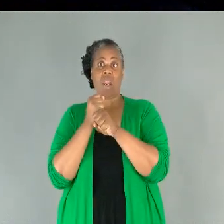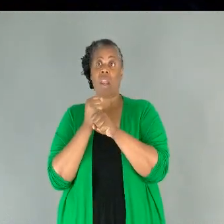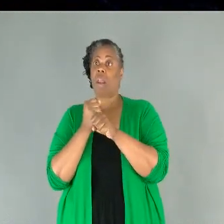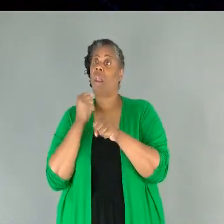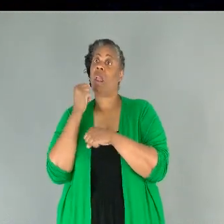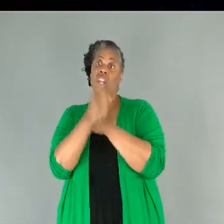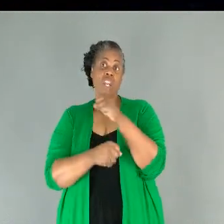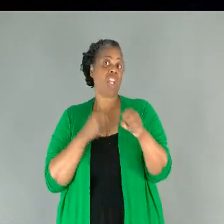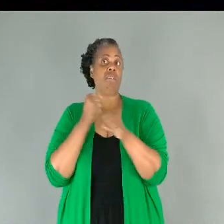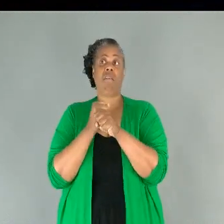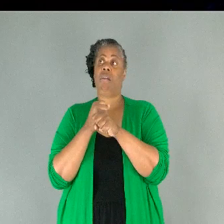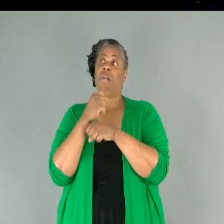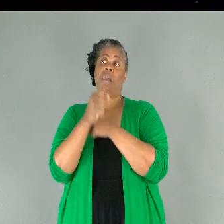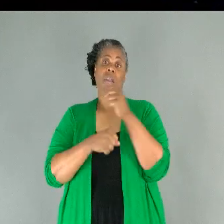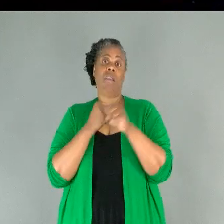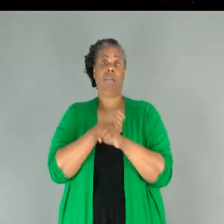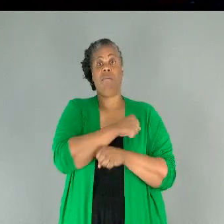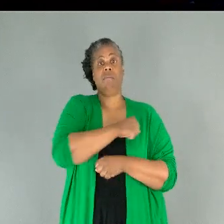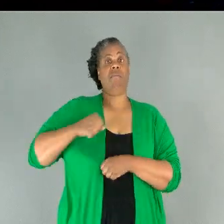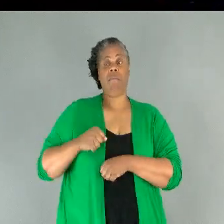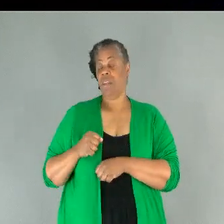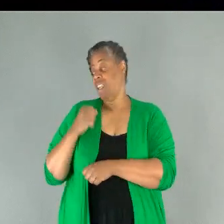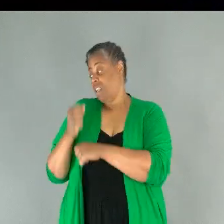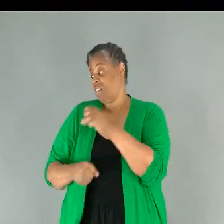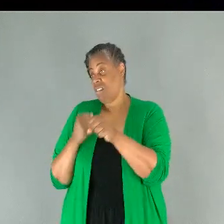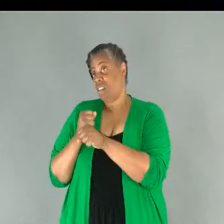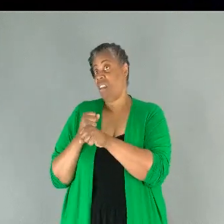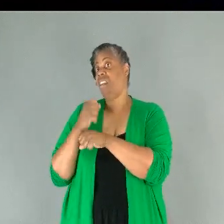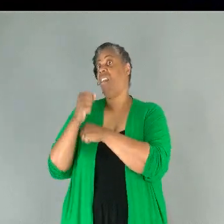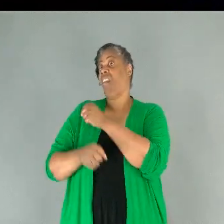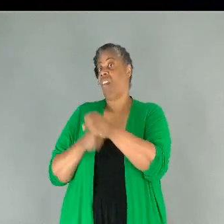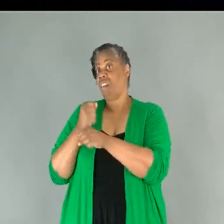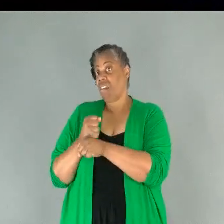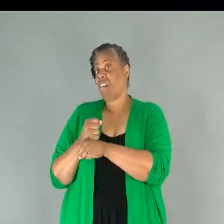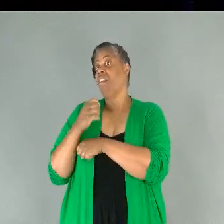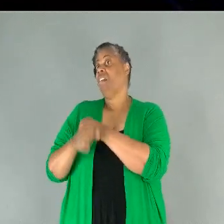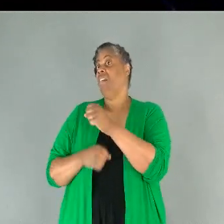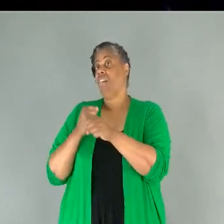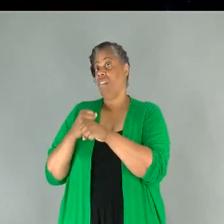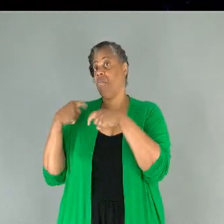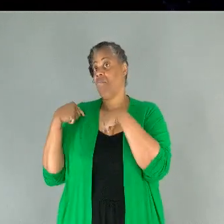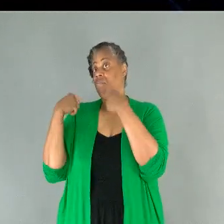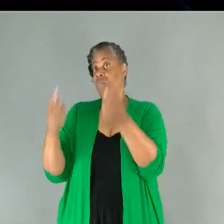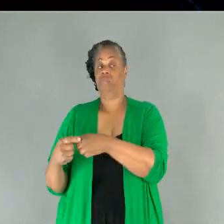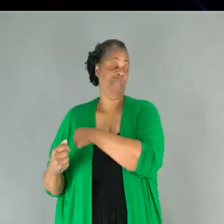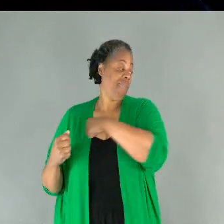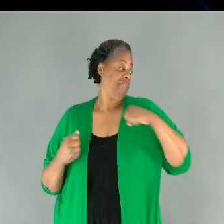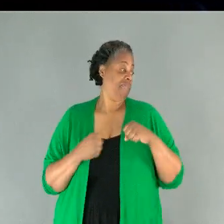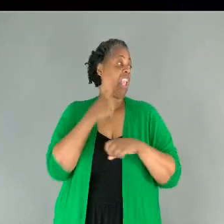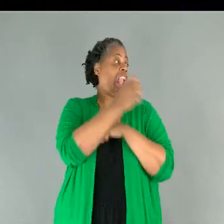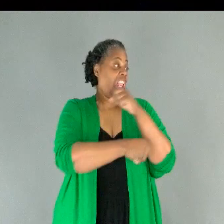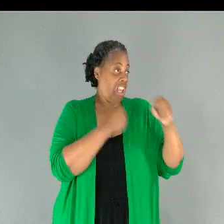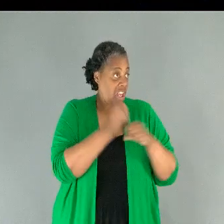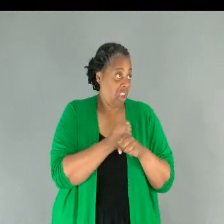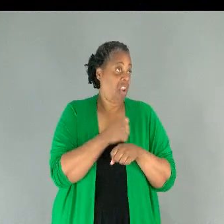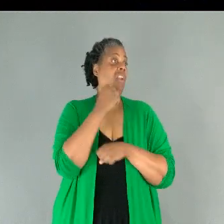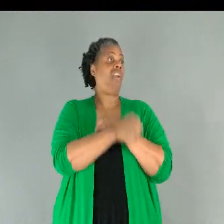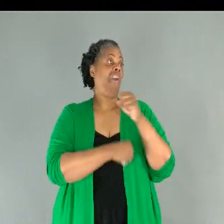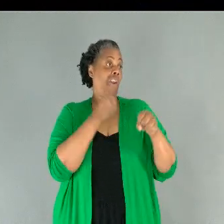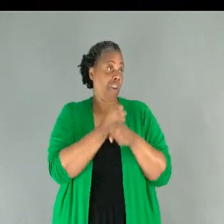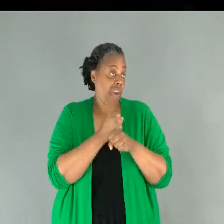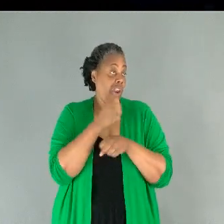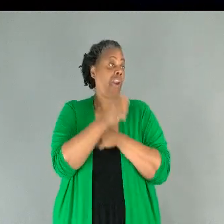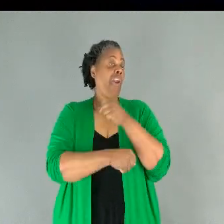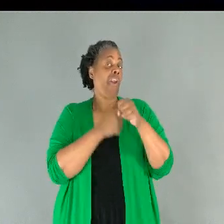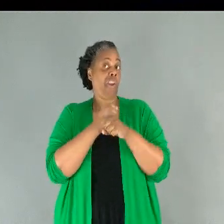after year. Turn to your neighbor and say, year after year. Turn to your other neighbor and say, year after